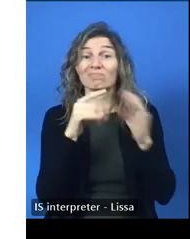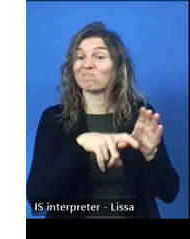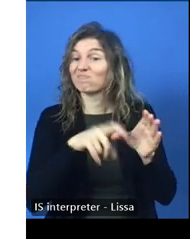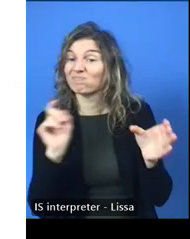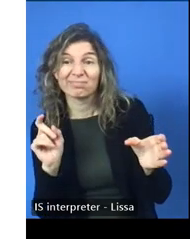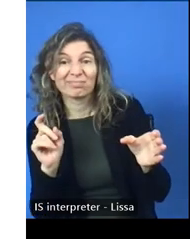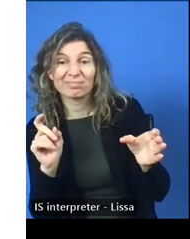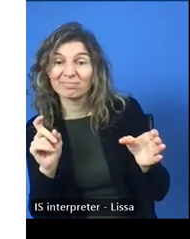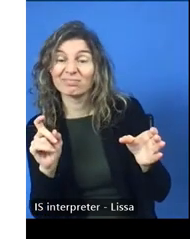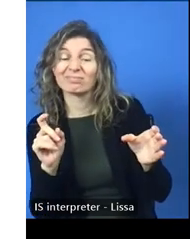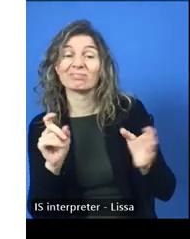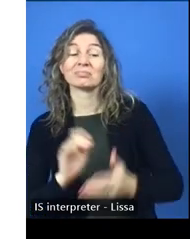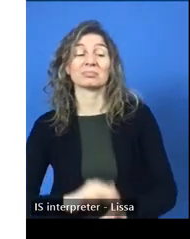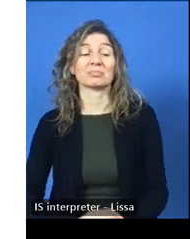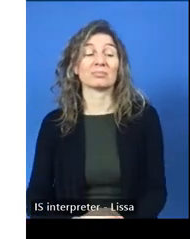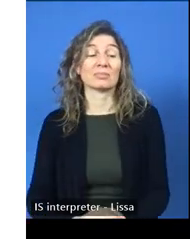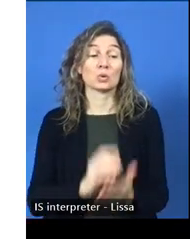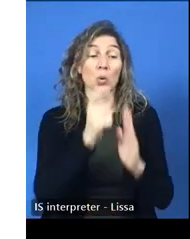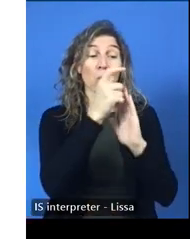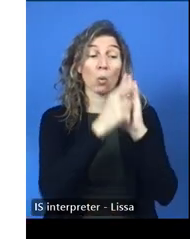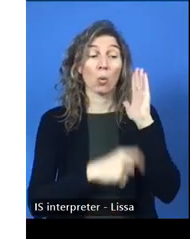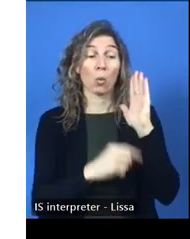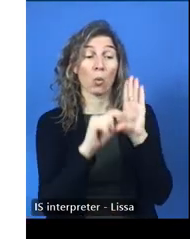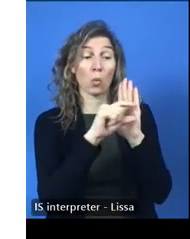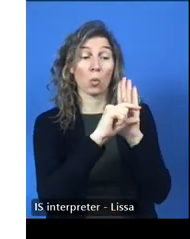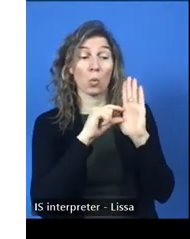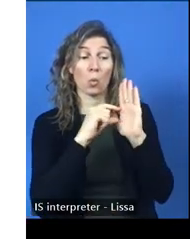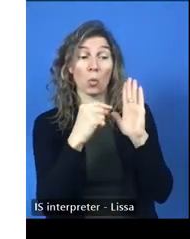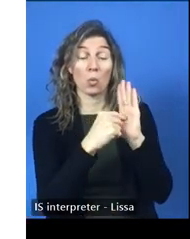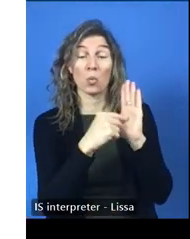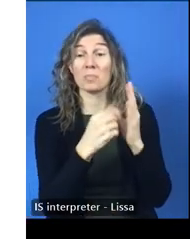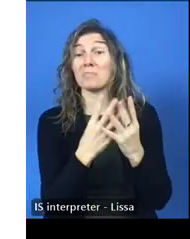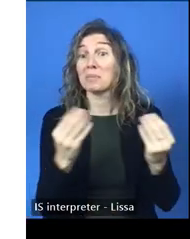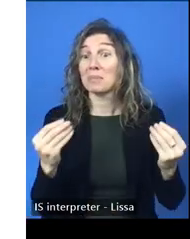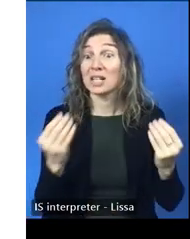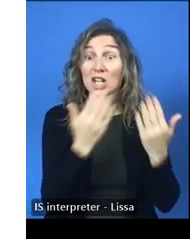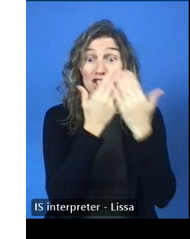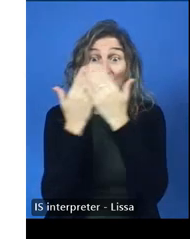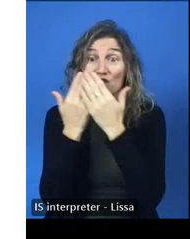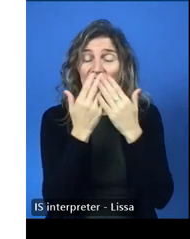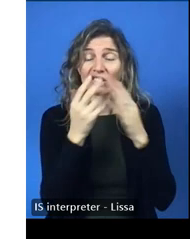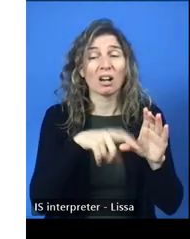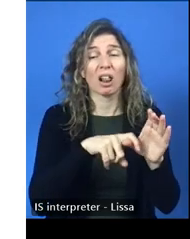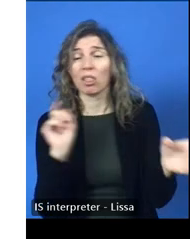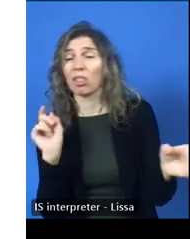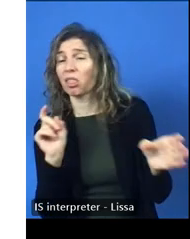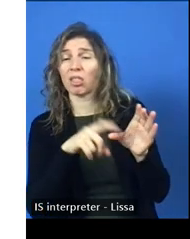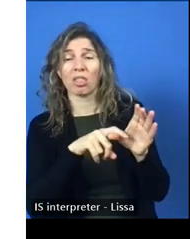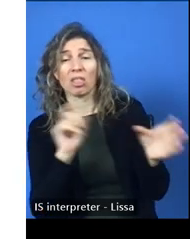here people face a problem that the children usually drop out of school because the family